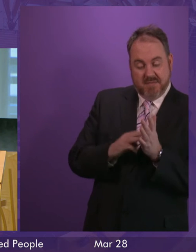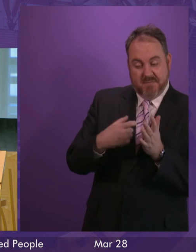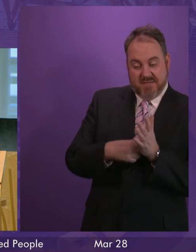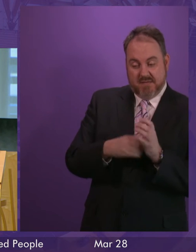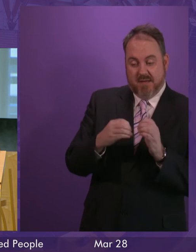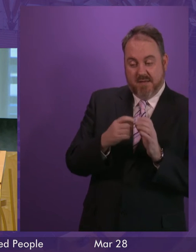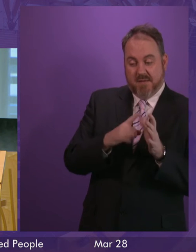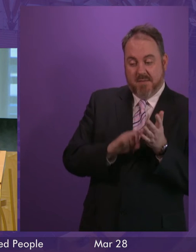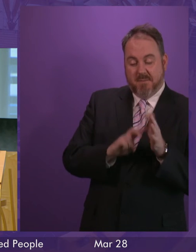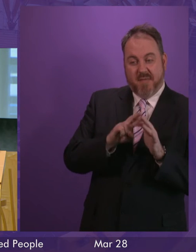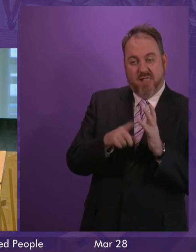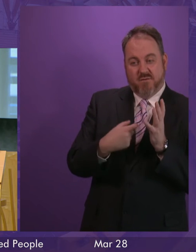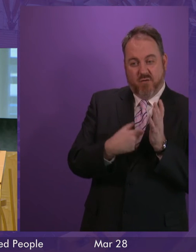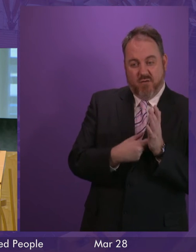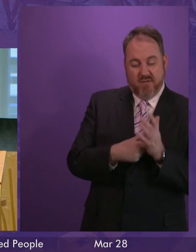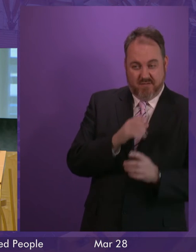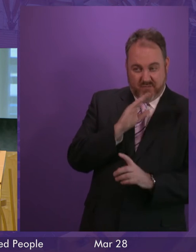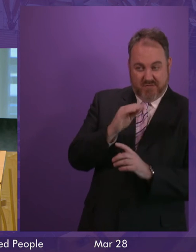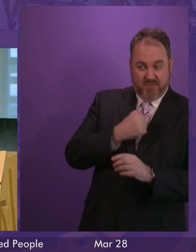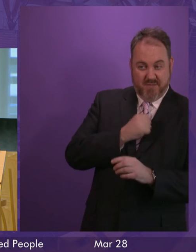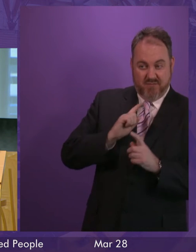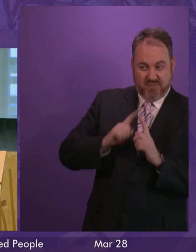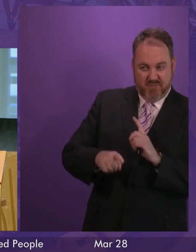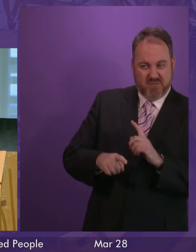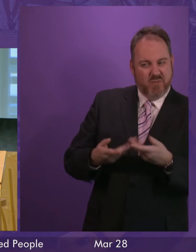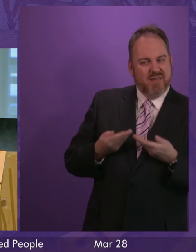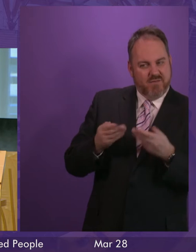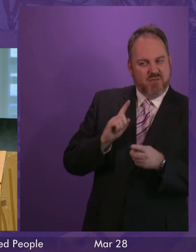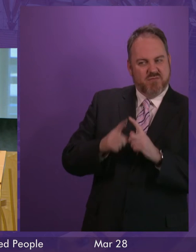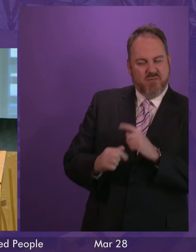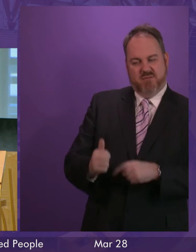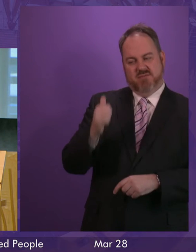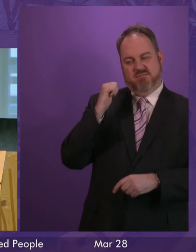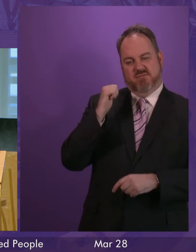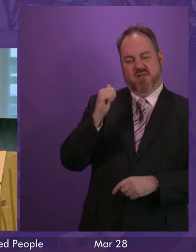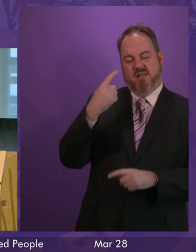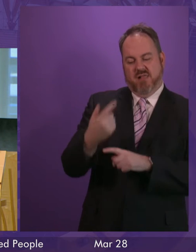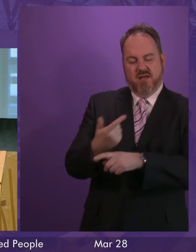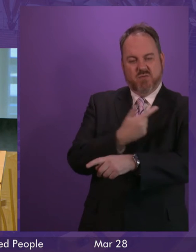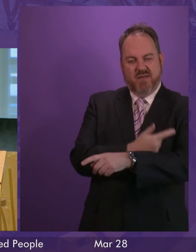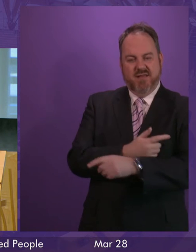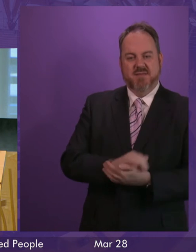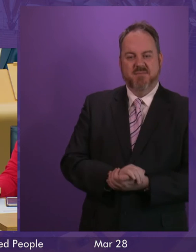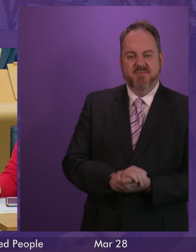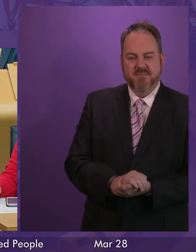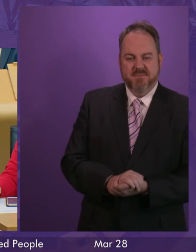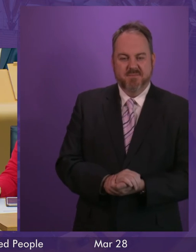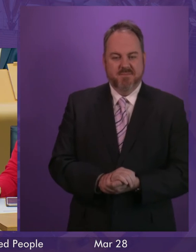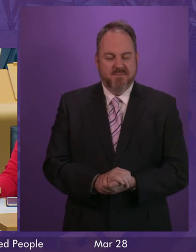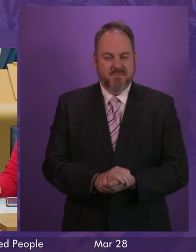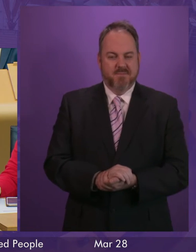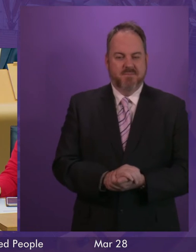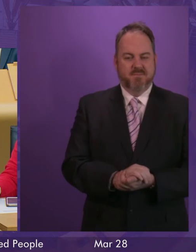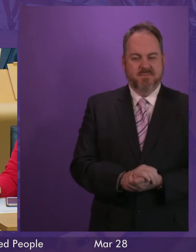detailed response that he was given by Michael Matheson, the cabinet secretary a week ago today on that very question as he will